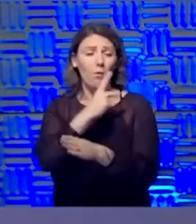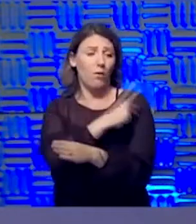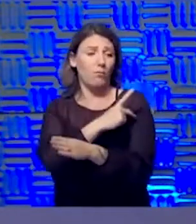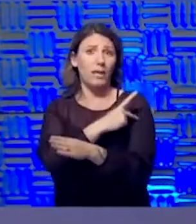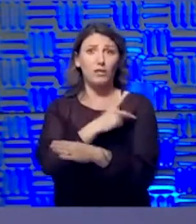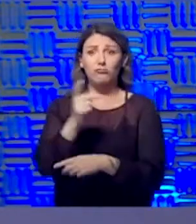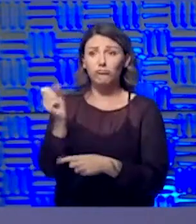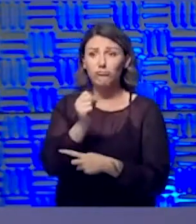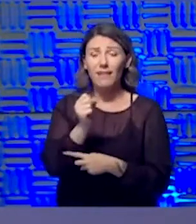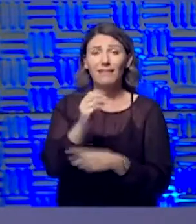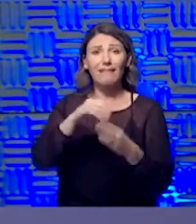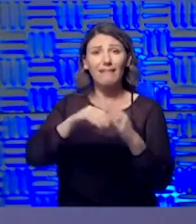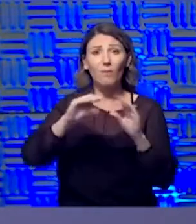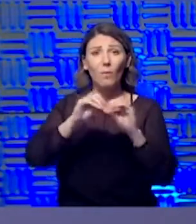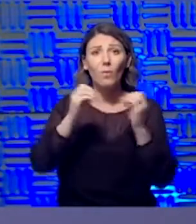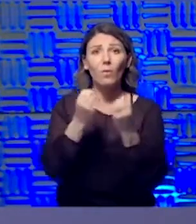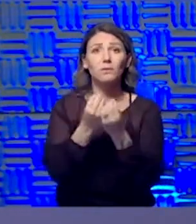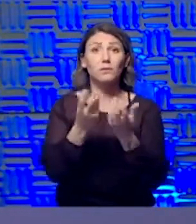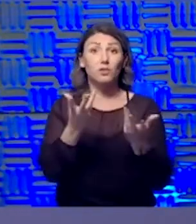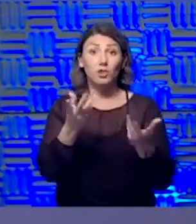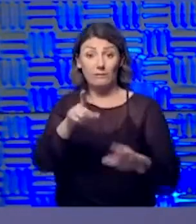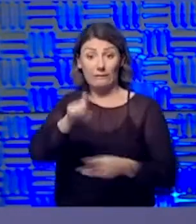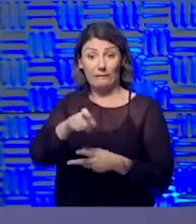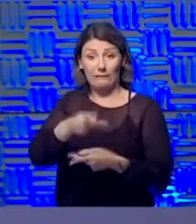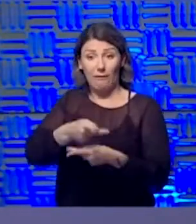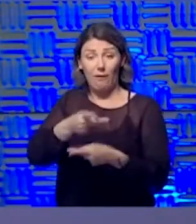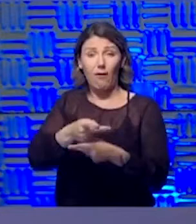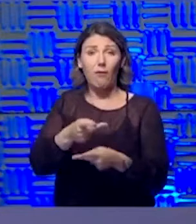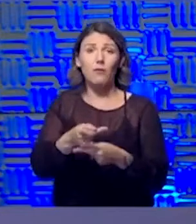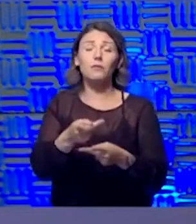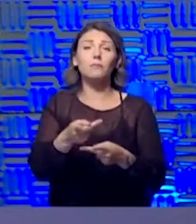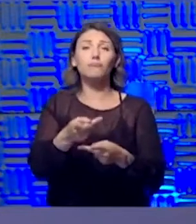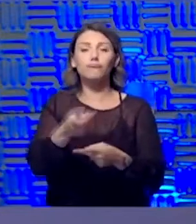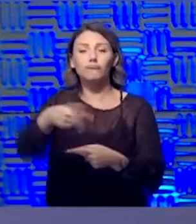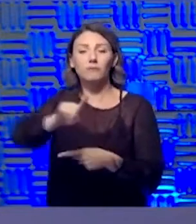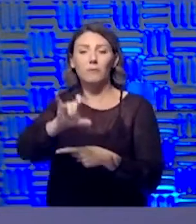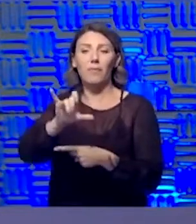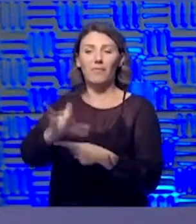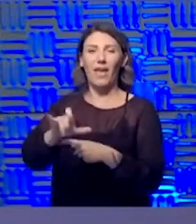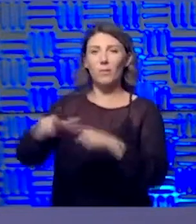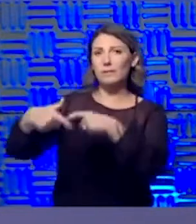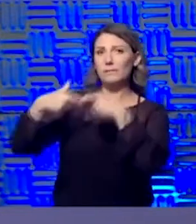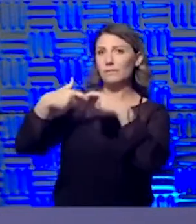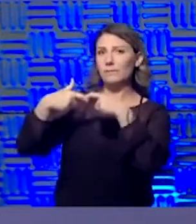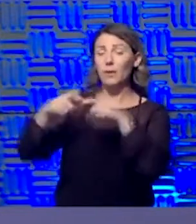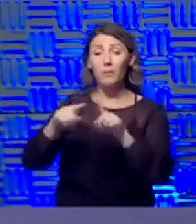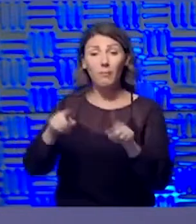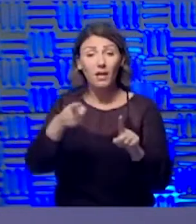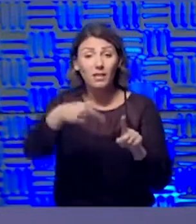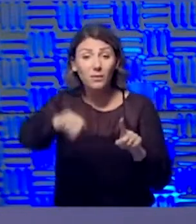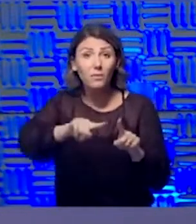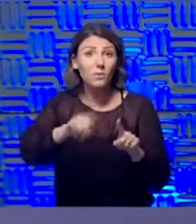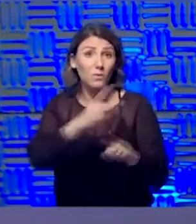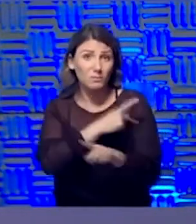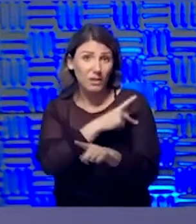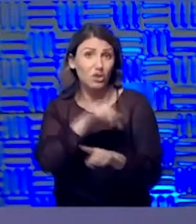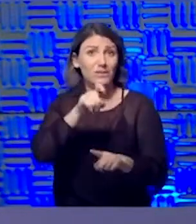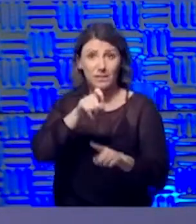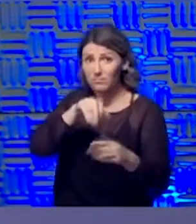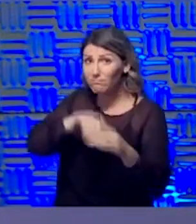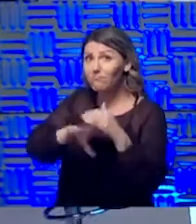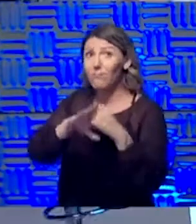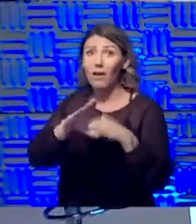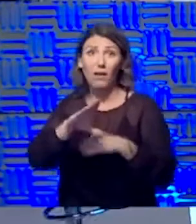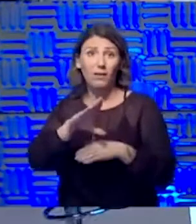into our organization who needed care. We know that we put some of that care on pause, and some of those patients need to get back into the health